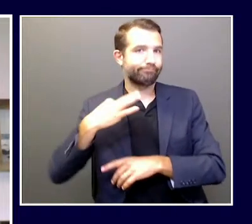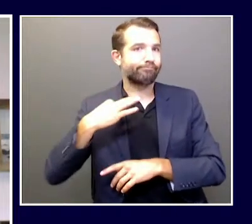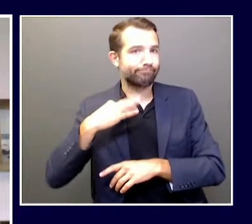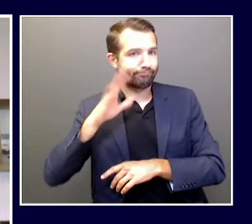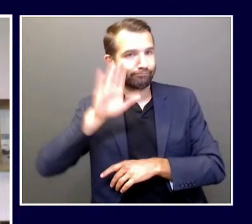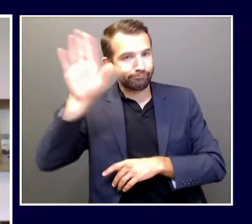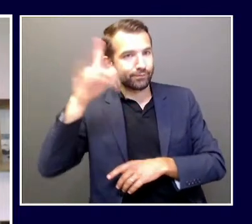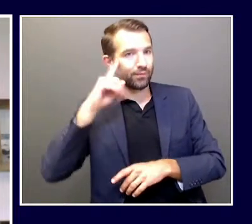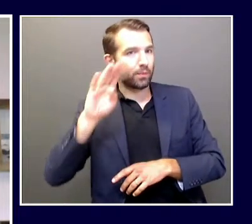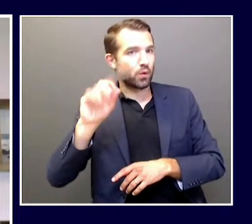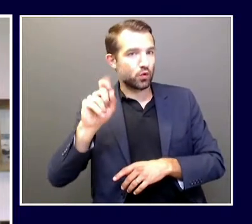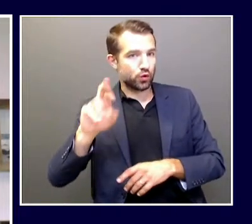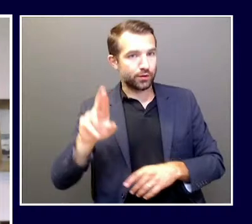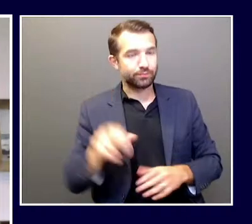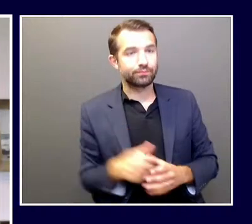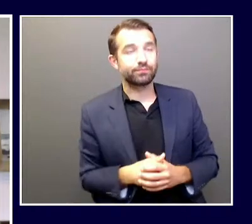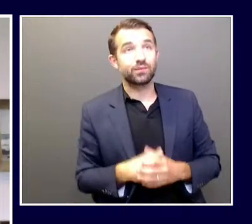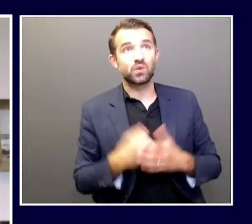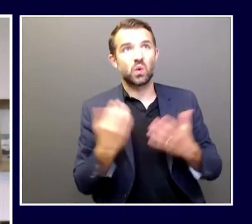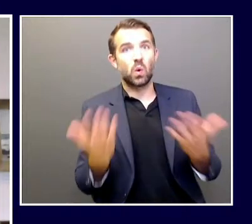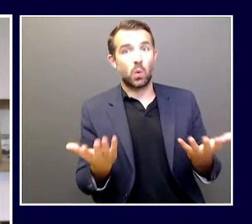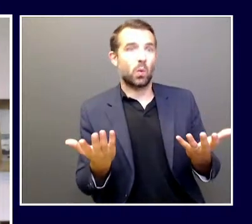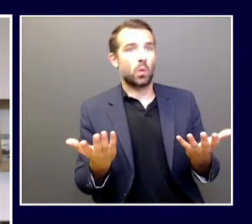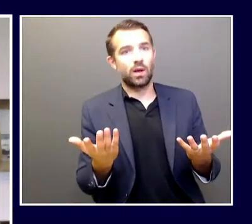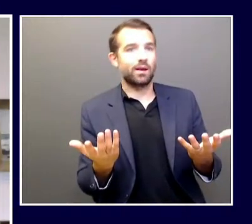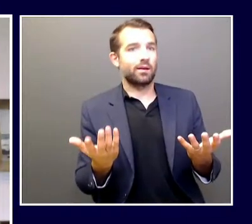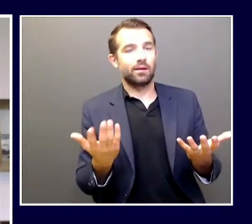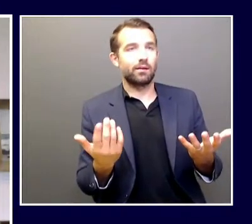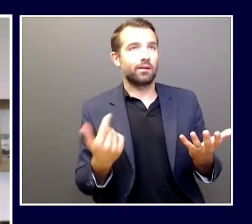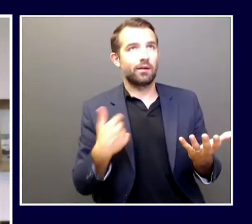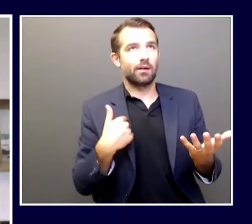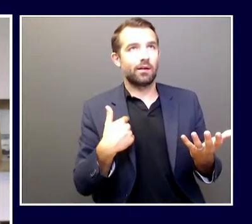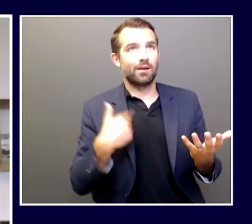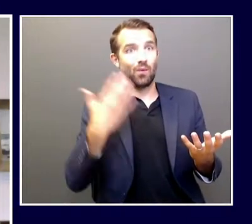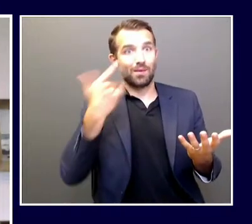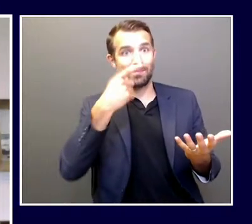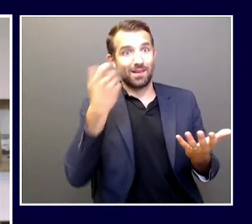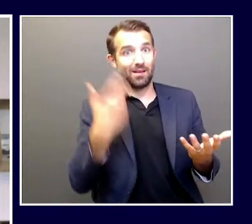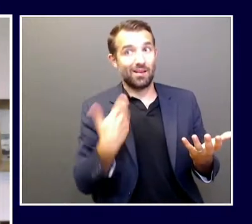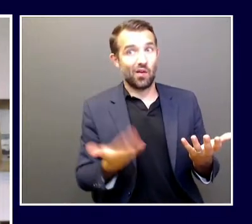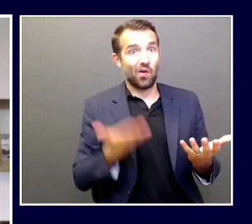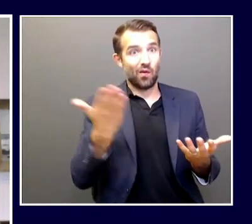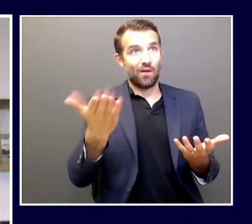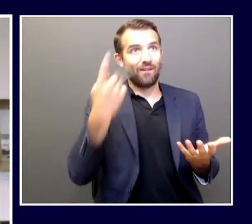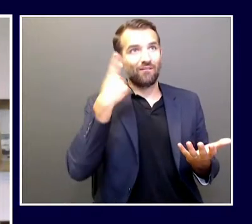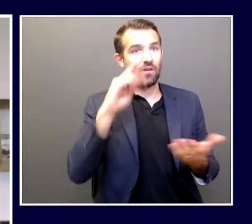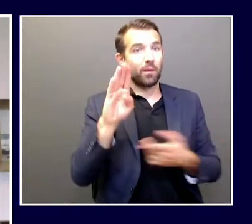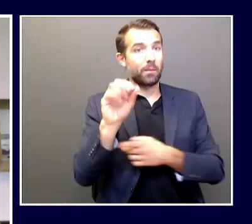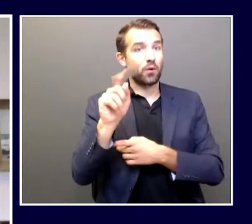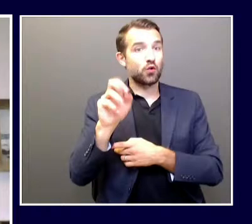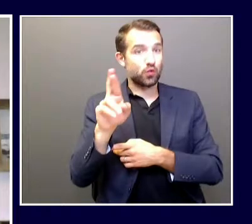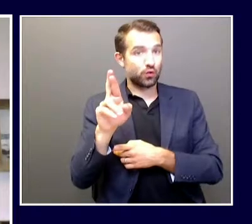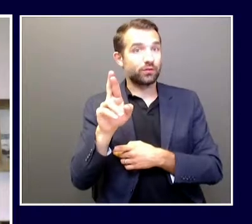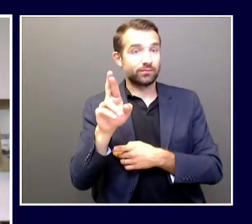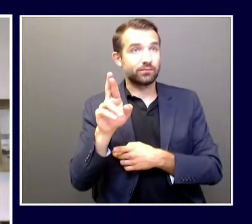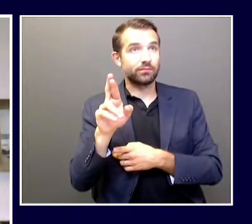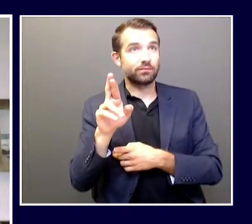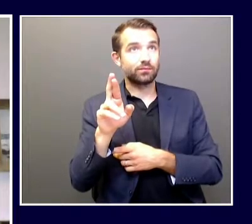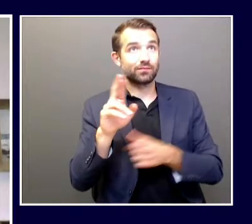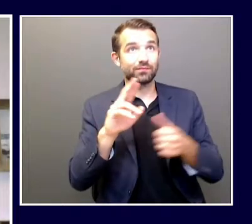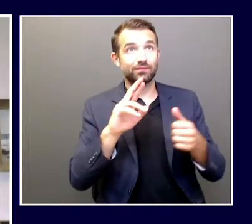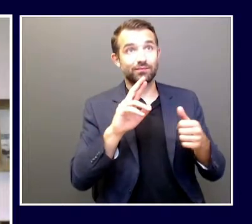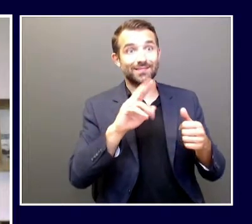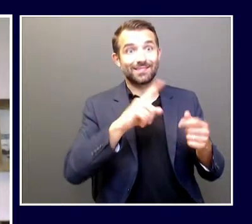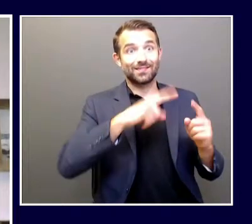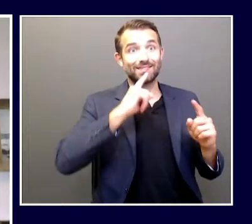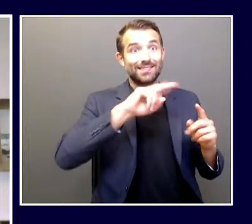boosters will roll out because of the recommendation to get your booster 8 months after you got your second shot. There are